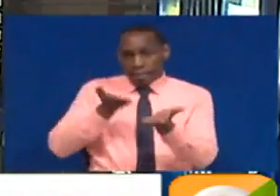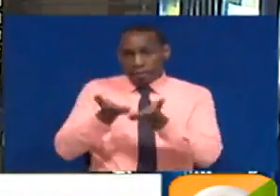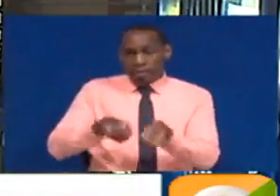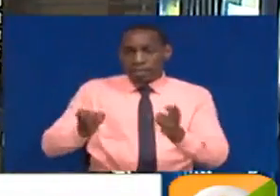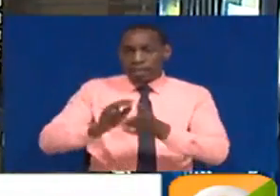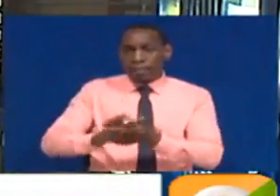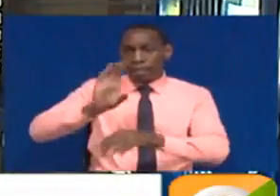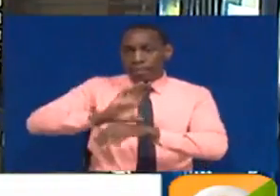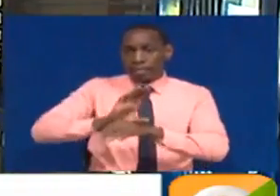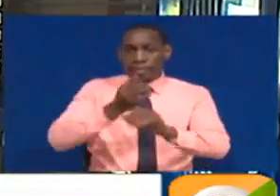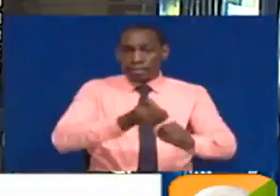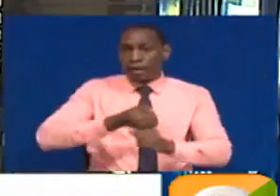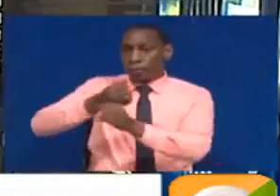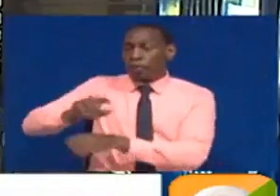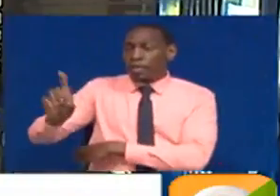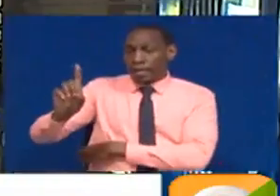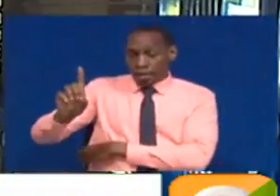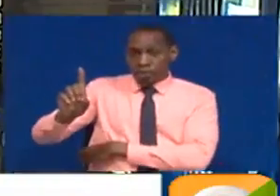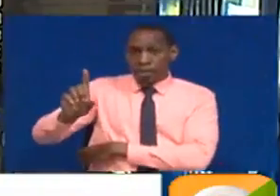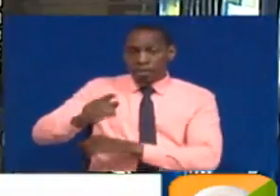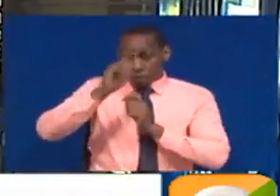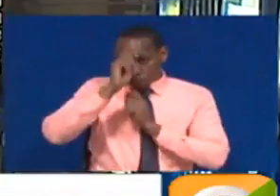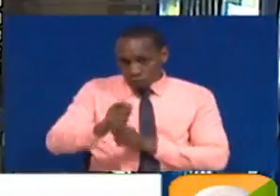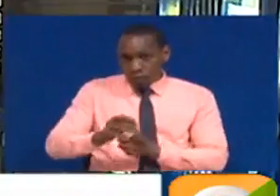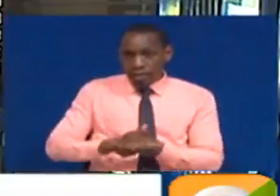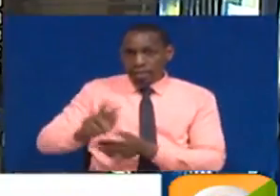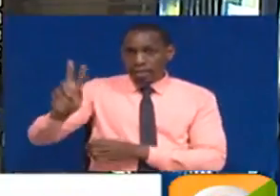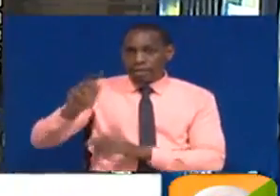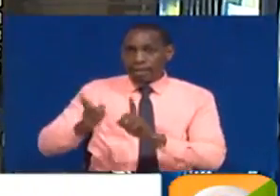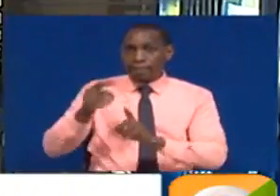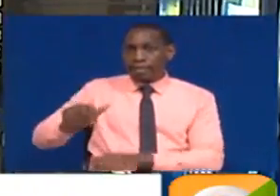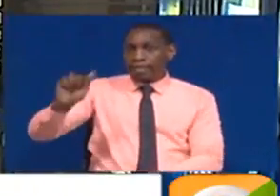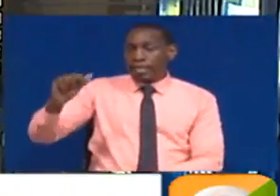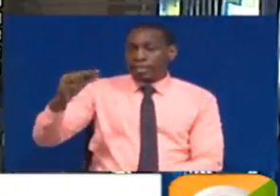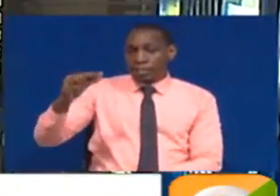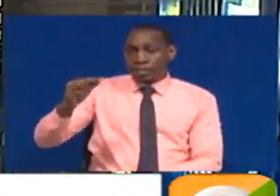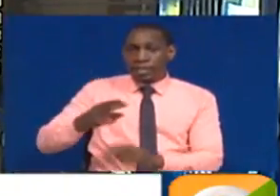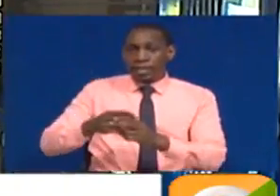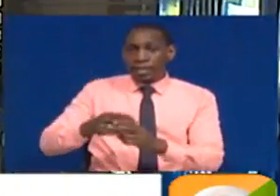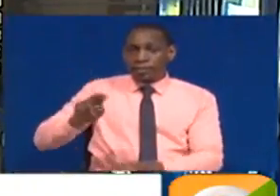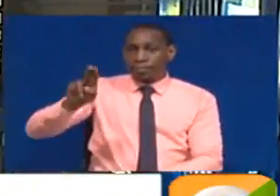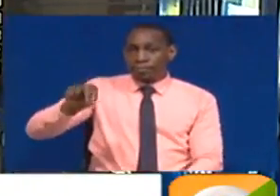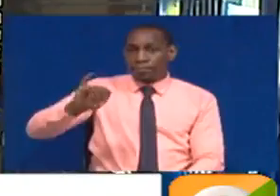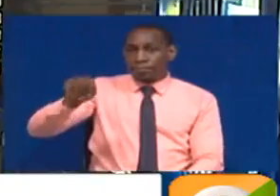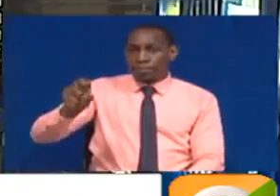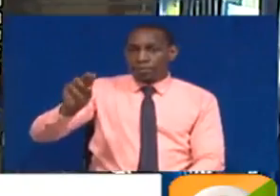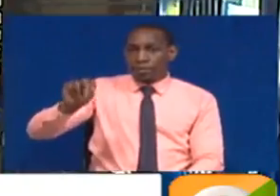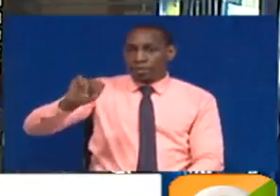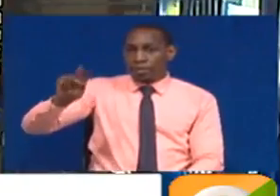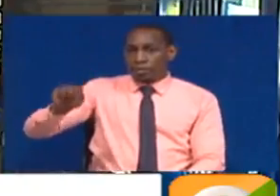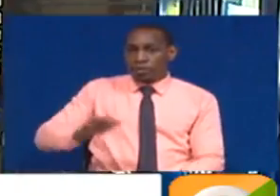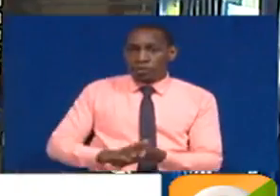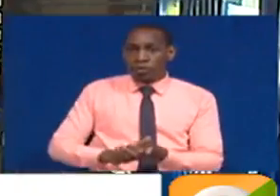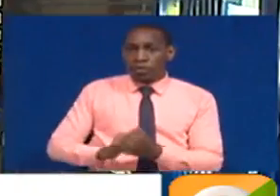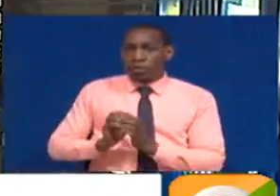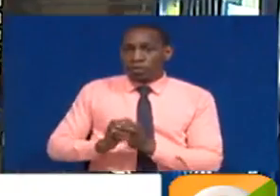service held at the All Saints Cathedral in Nairobi to honour Kenya's first Attorney General, Charles Jonjo. The ceremony was